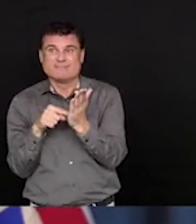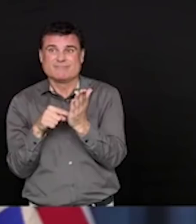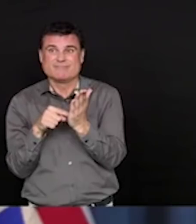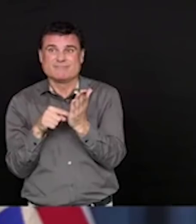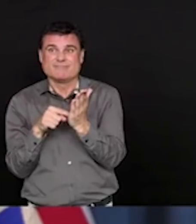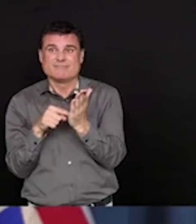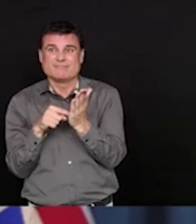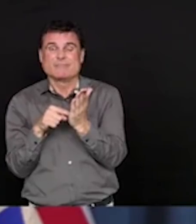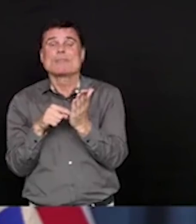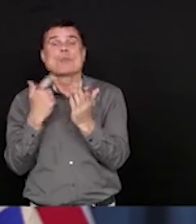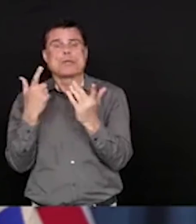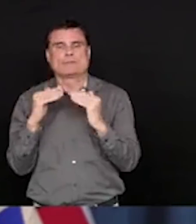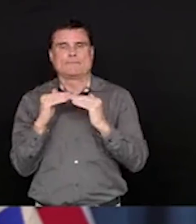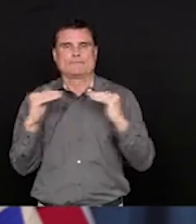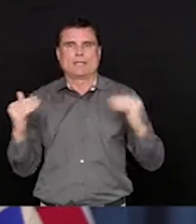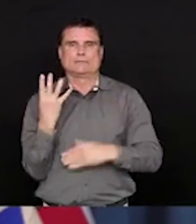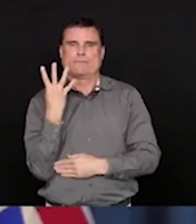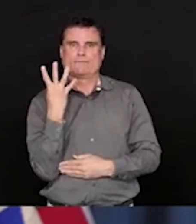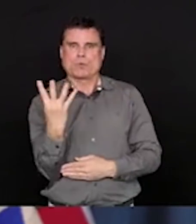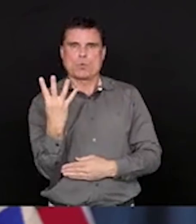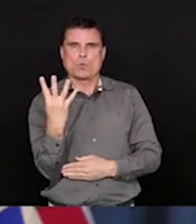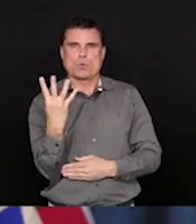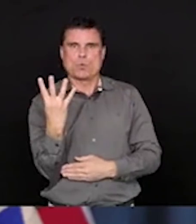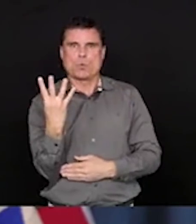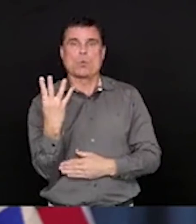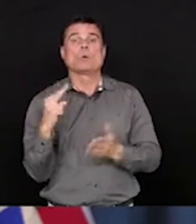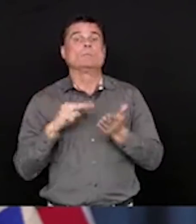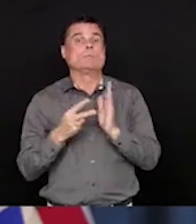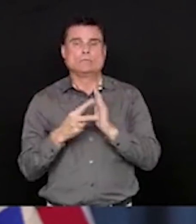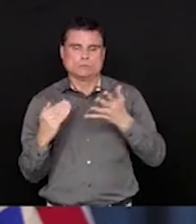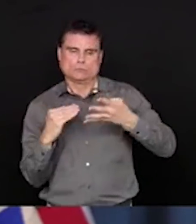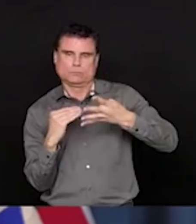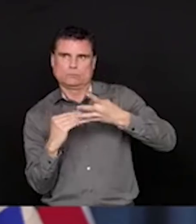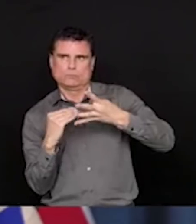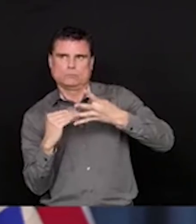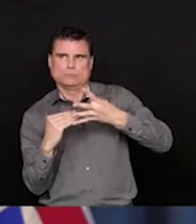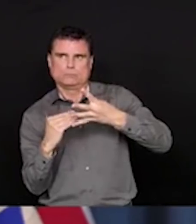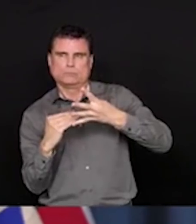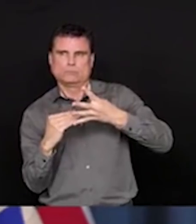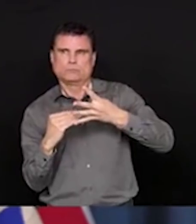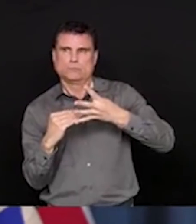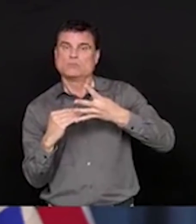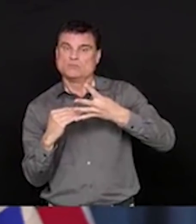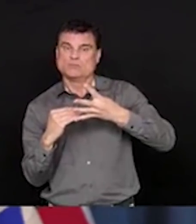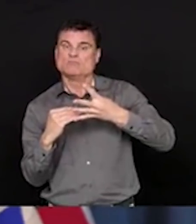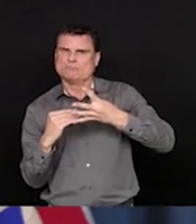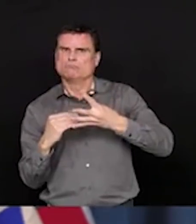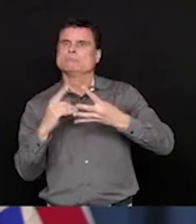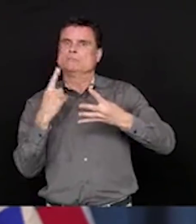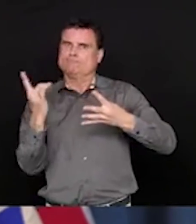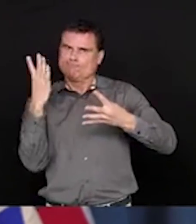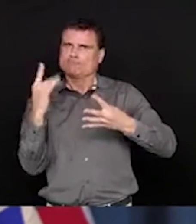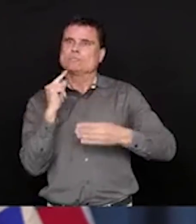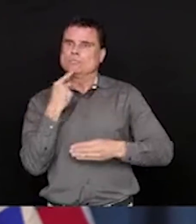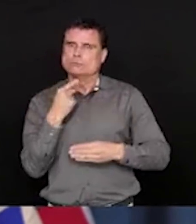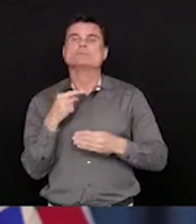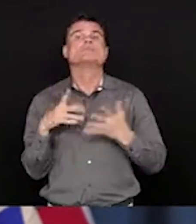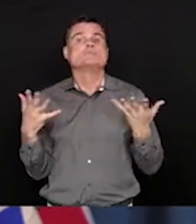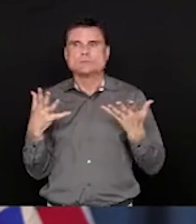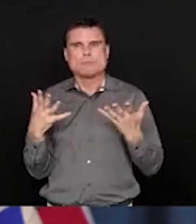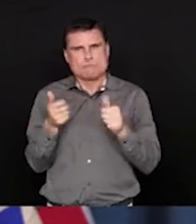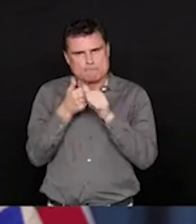don't have any supplies that I'm aware of that have been affected yet by the concerns from the U.S. We